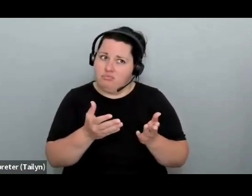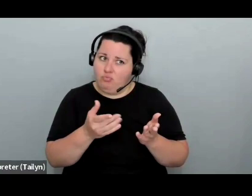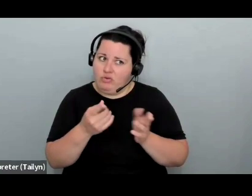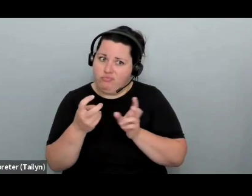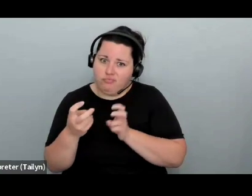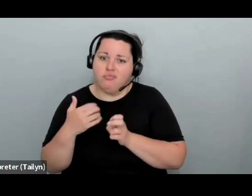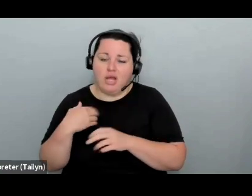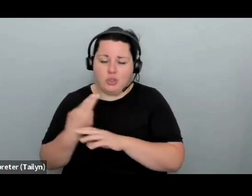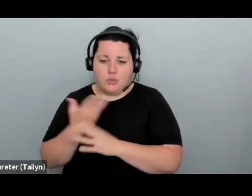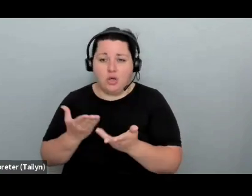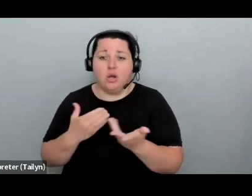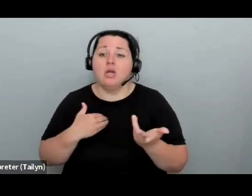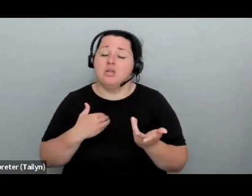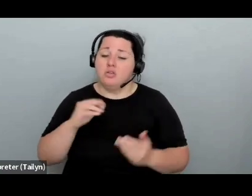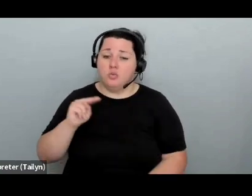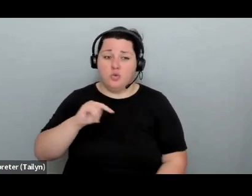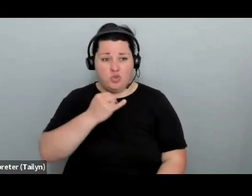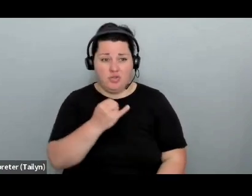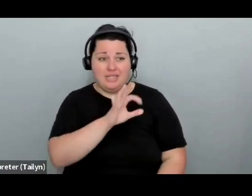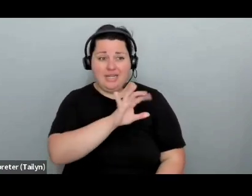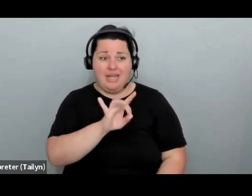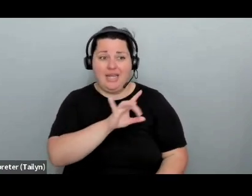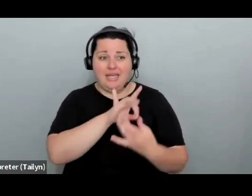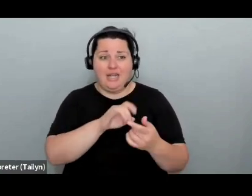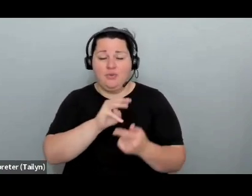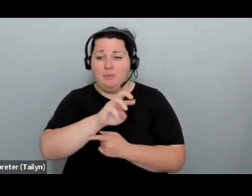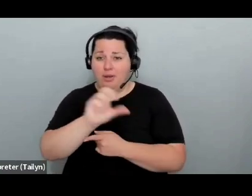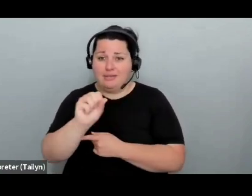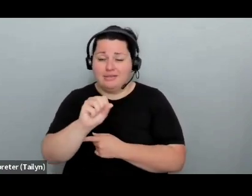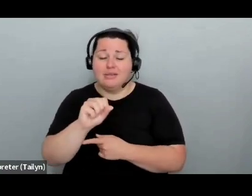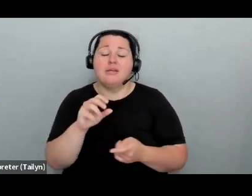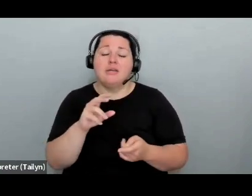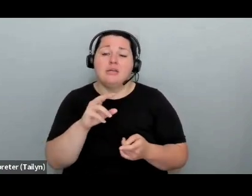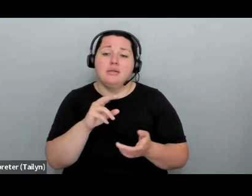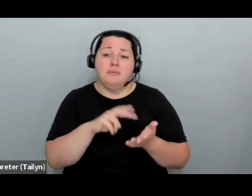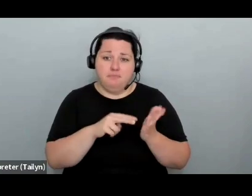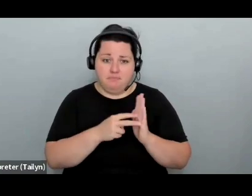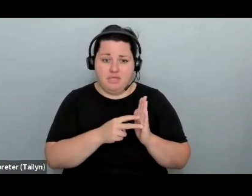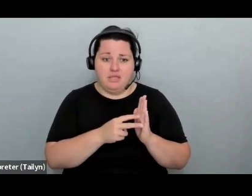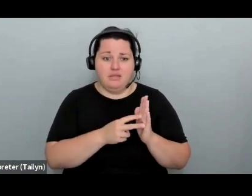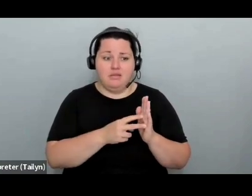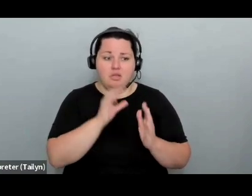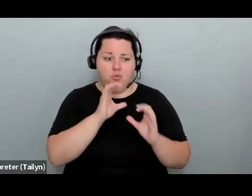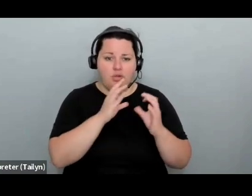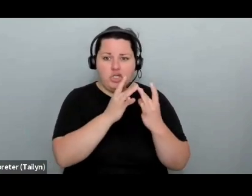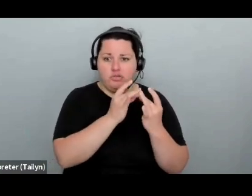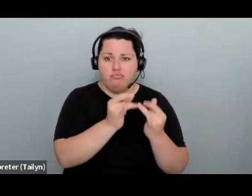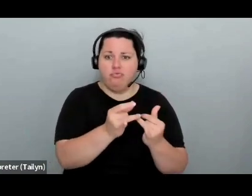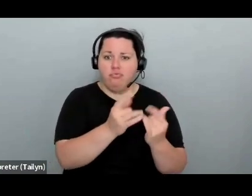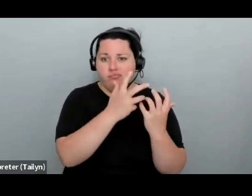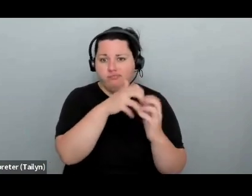of the things in Jersey is to connect 988 to MRSS allows streamless communication and